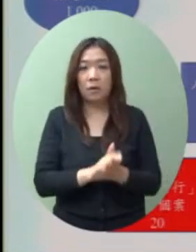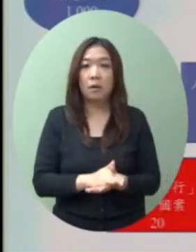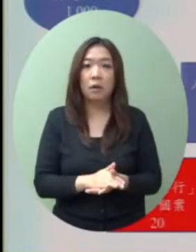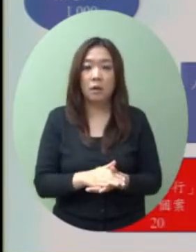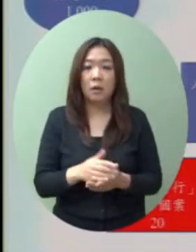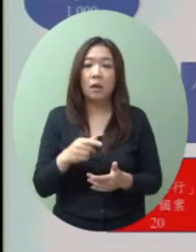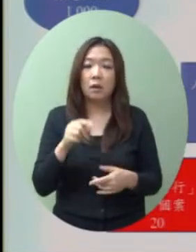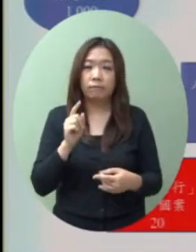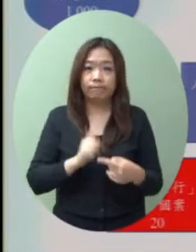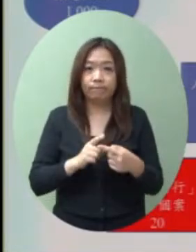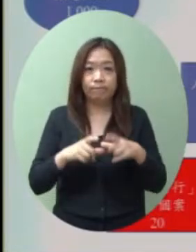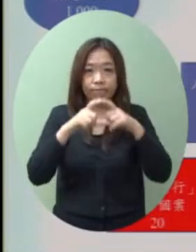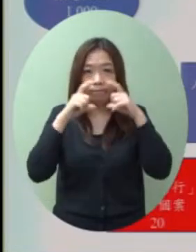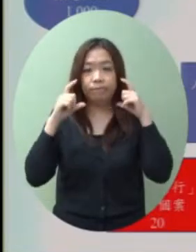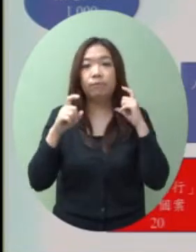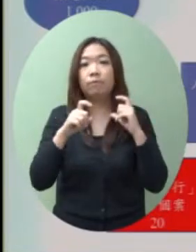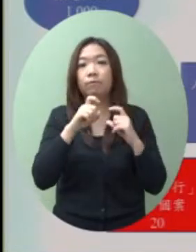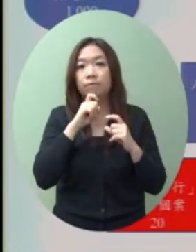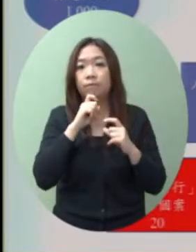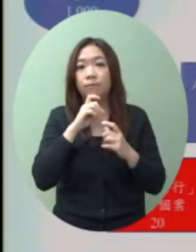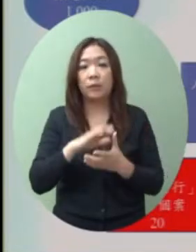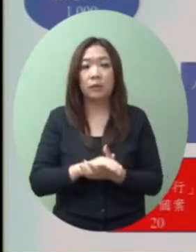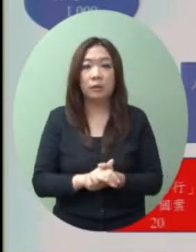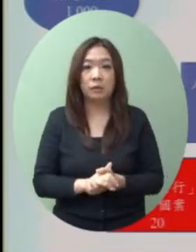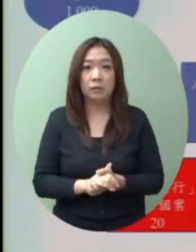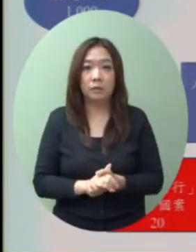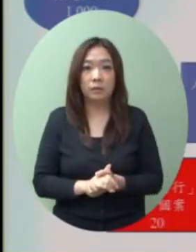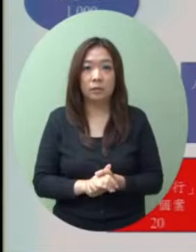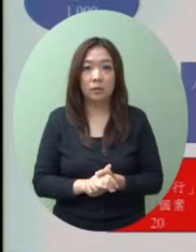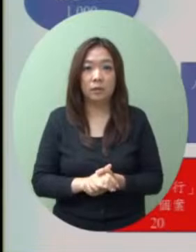intervals. The arrival